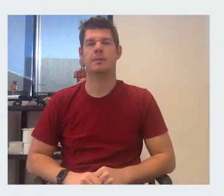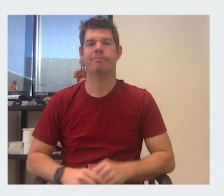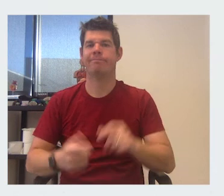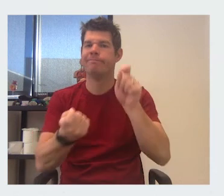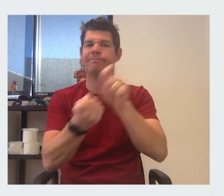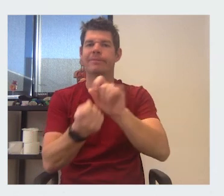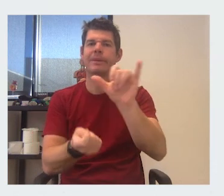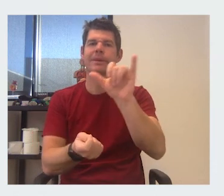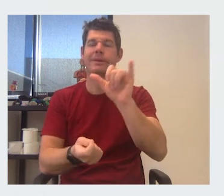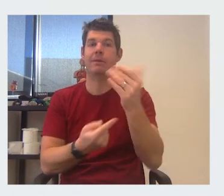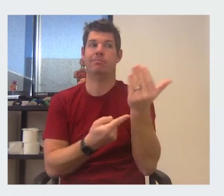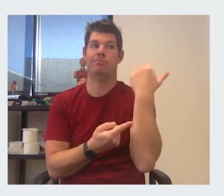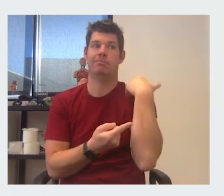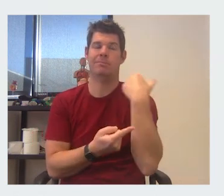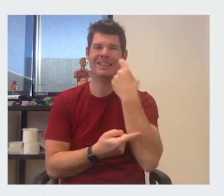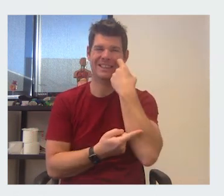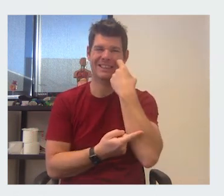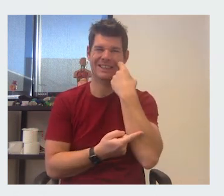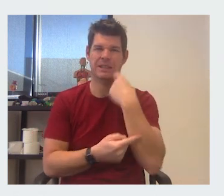So the exact same thing happens.